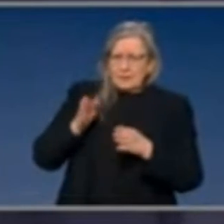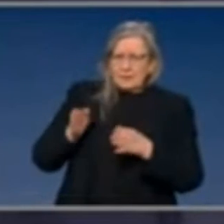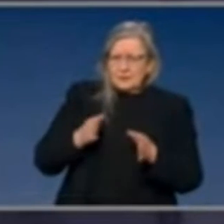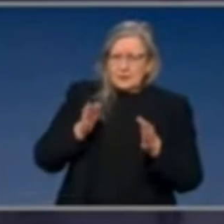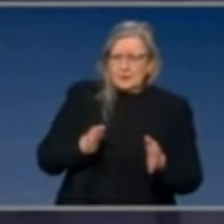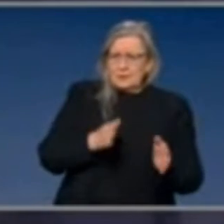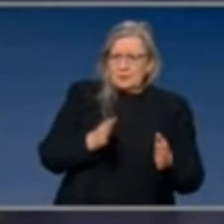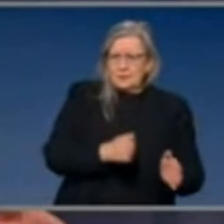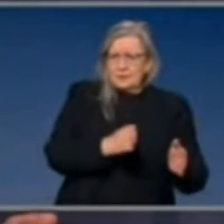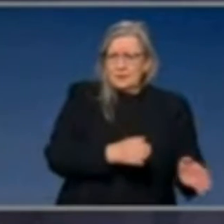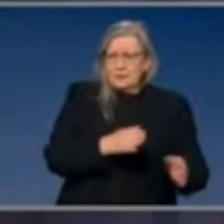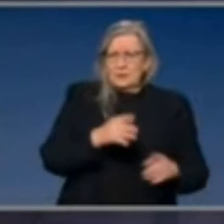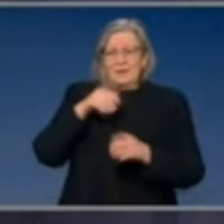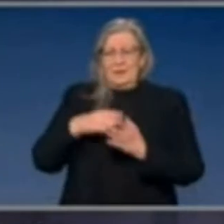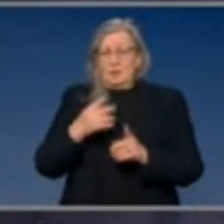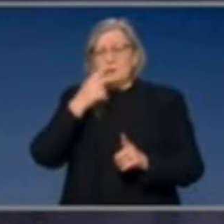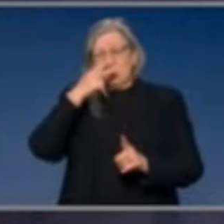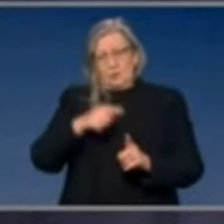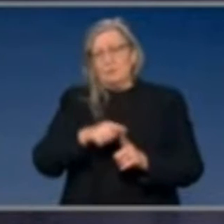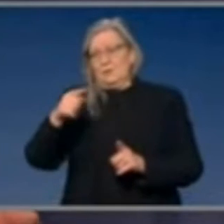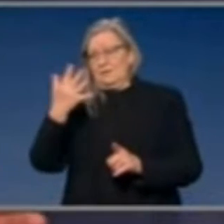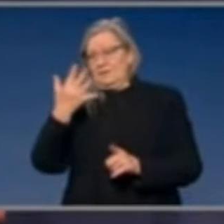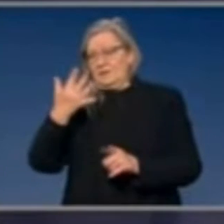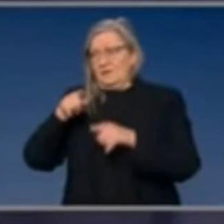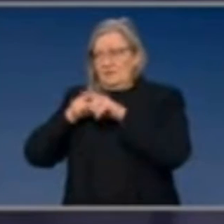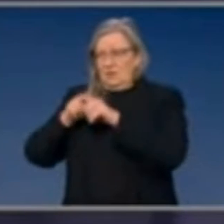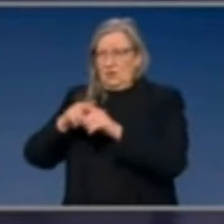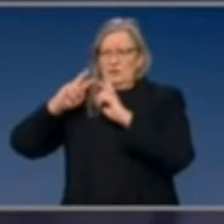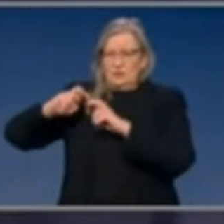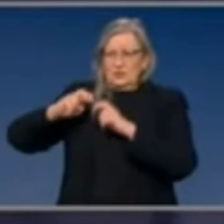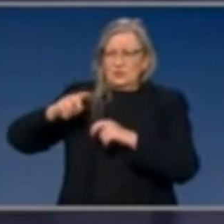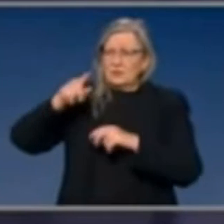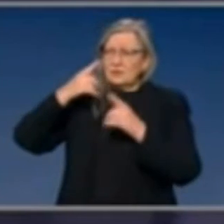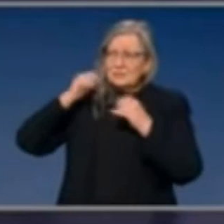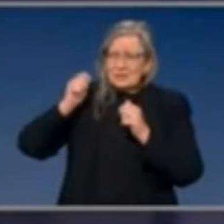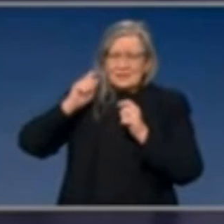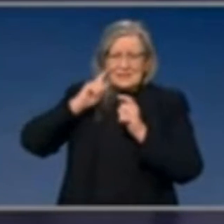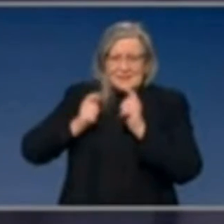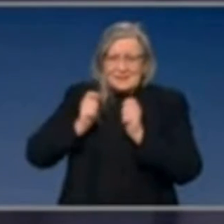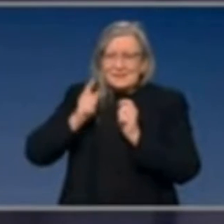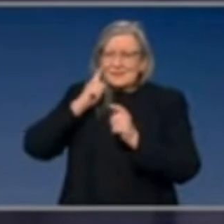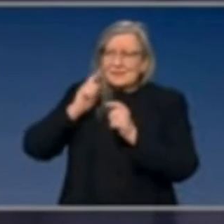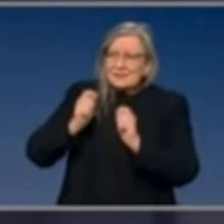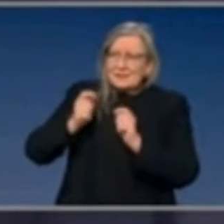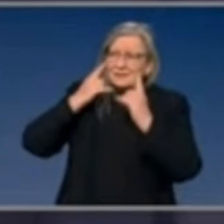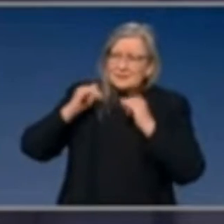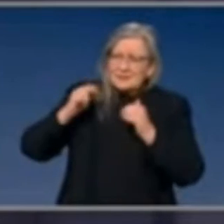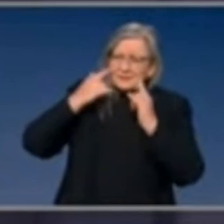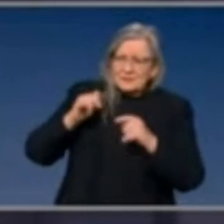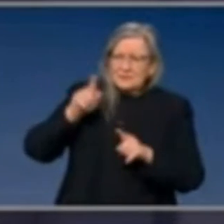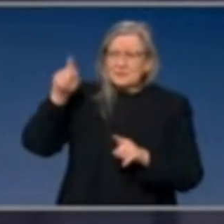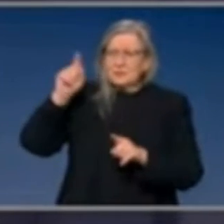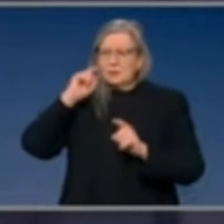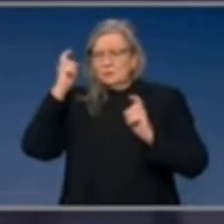to 15-year-olds. And as there are trials and as there are applications, we'll consider those. I'm